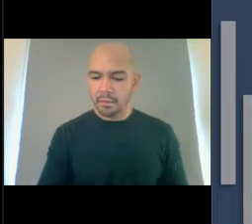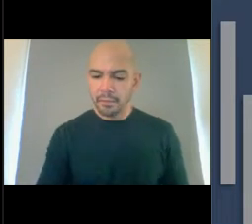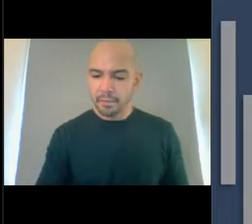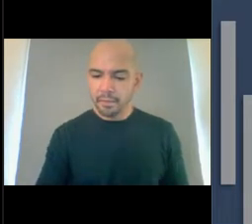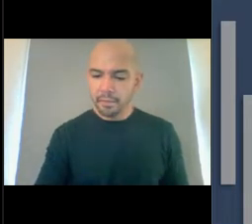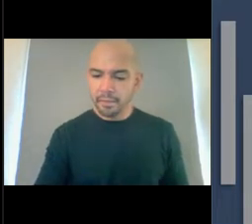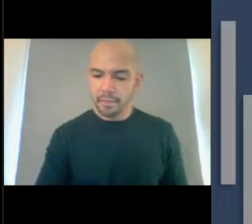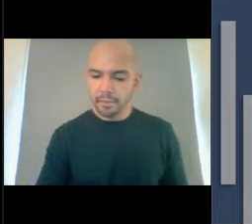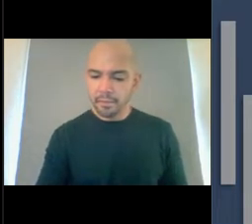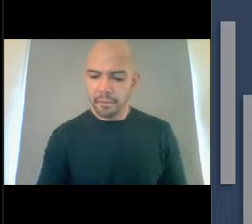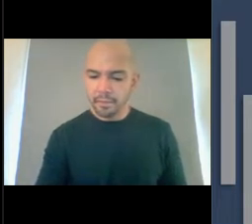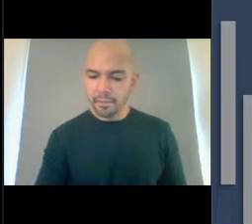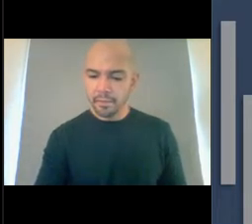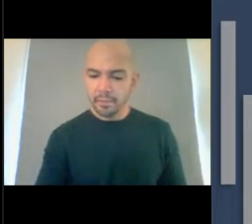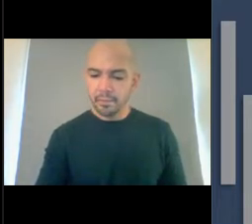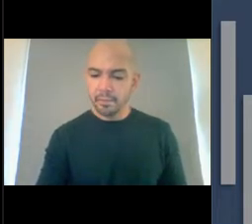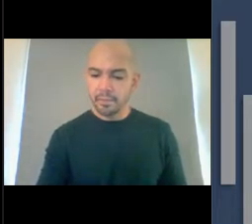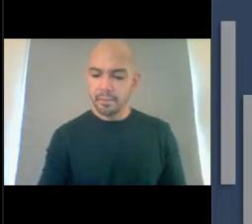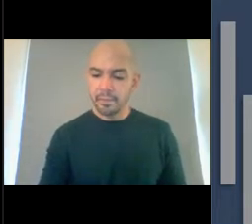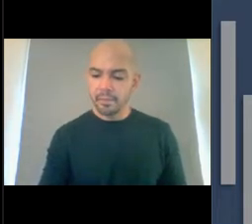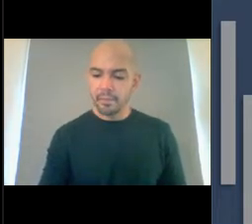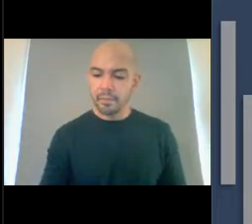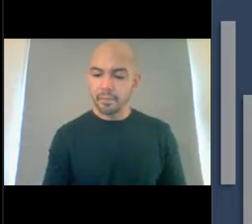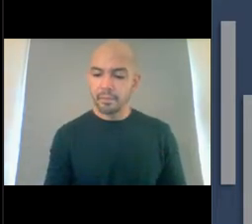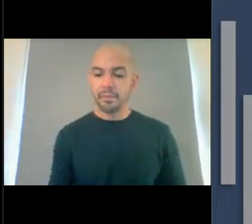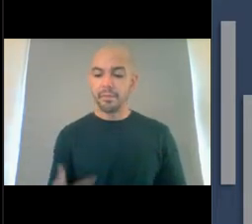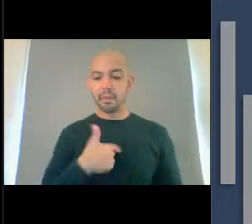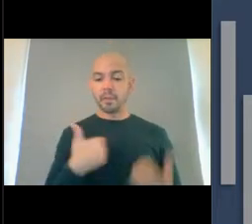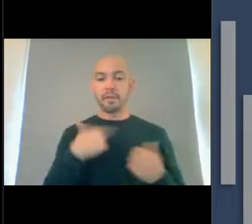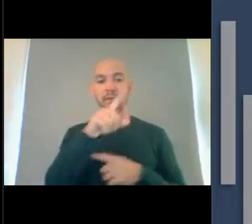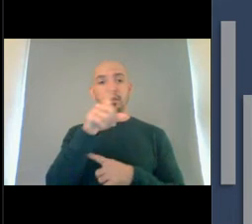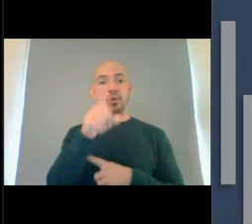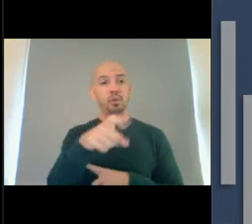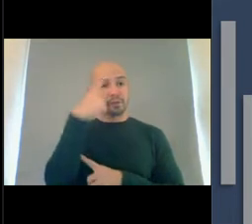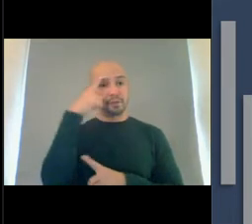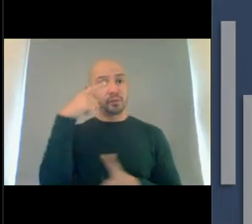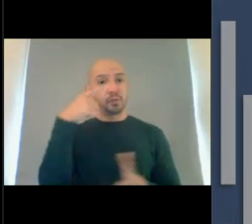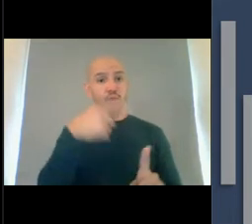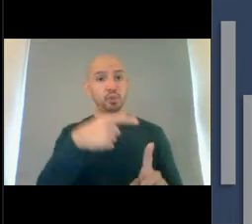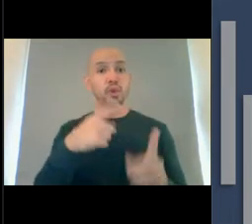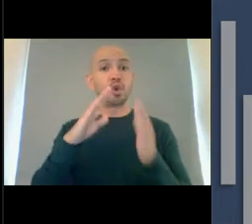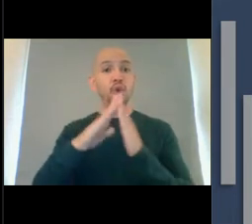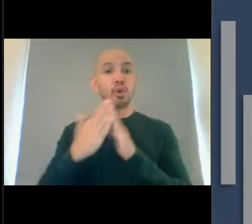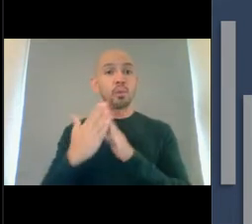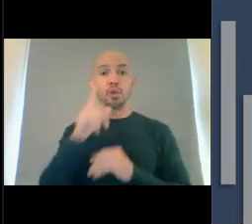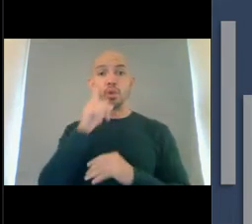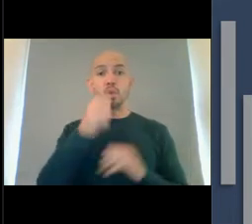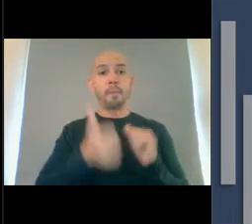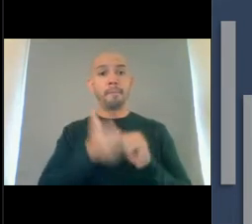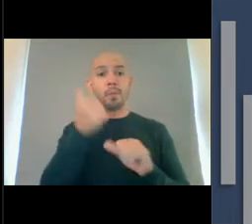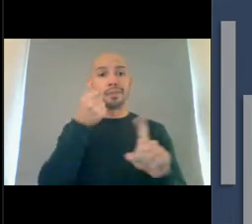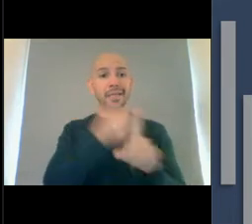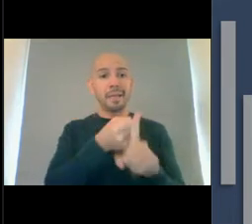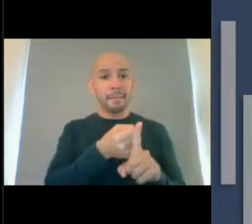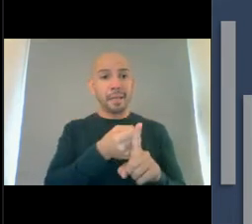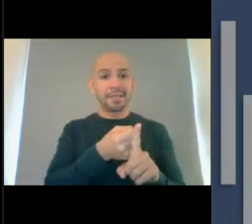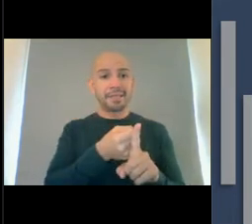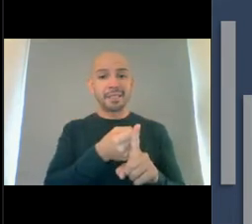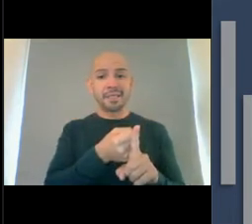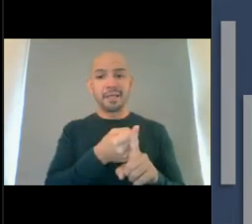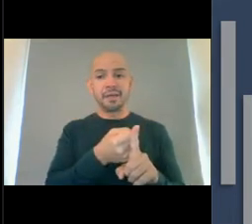um so hannah i have a question about how uh the communities who have been most impacted by our current freight